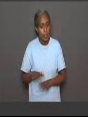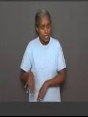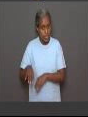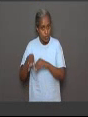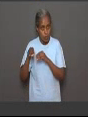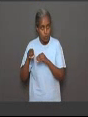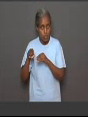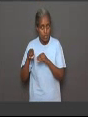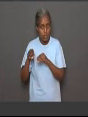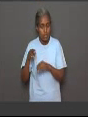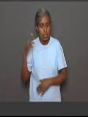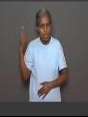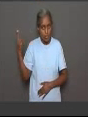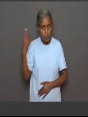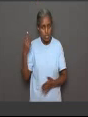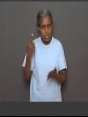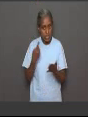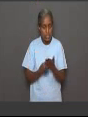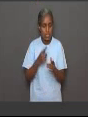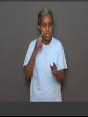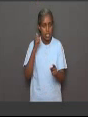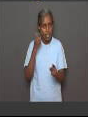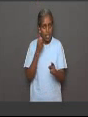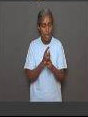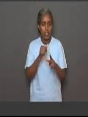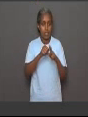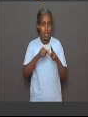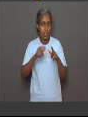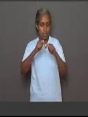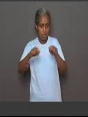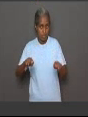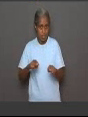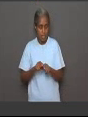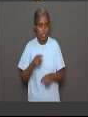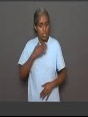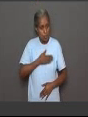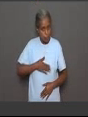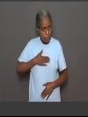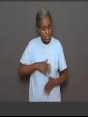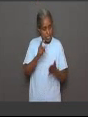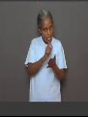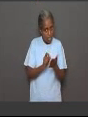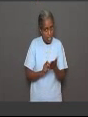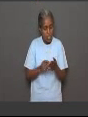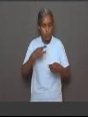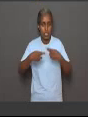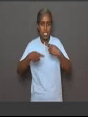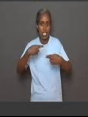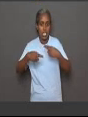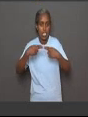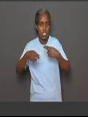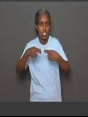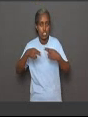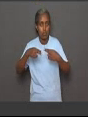Students, using this right-angled triangle, please write down the relationship